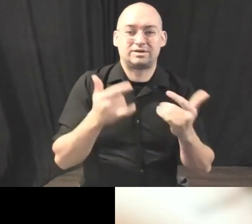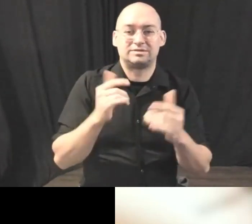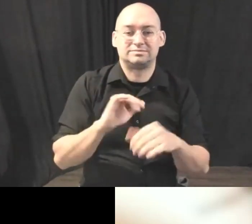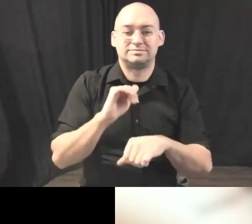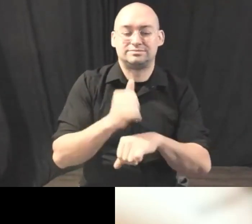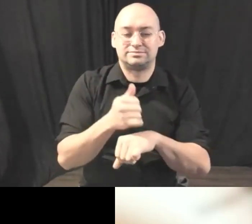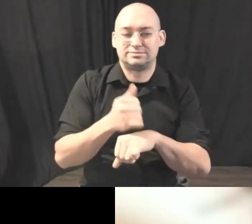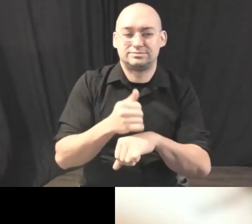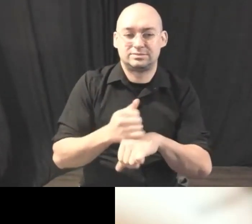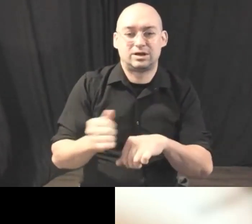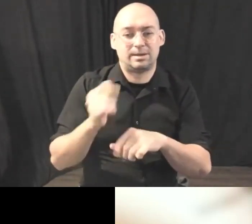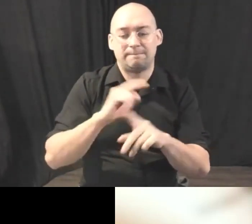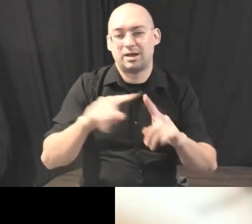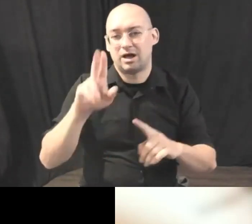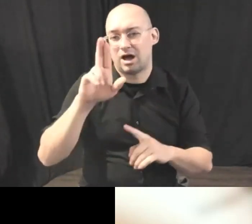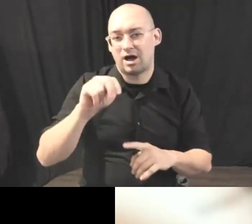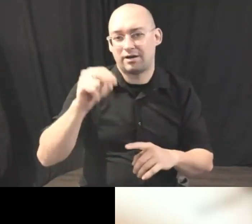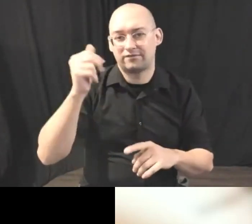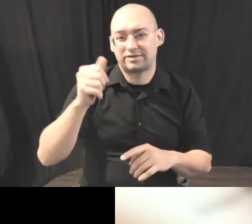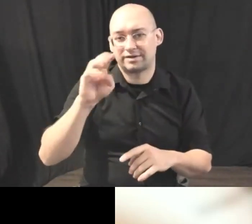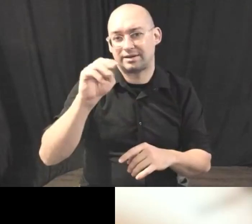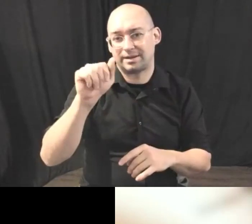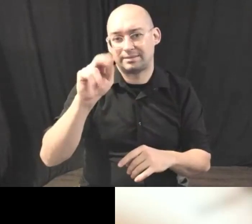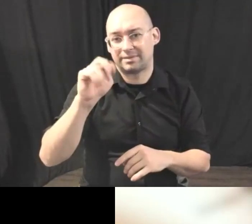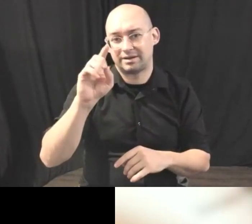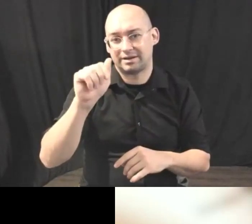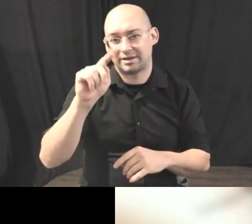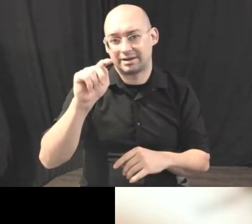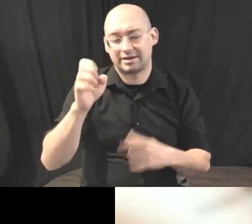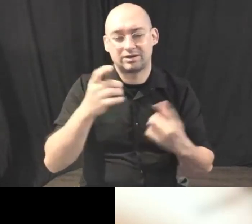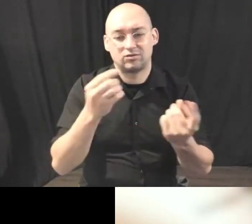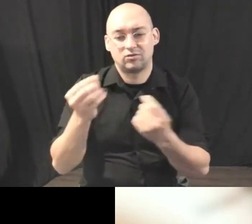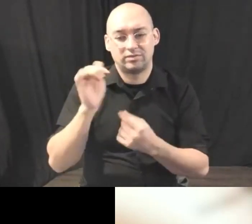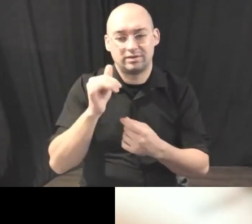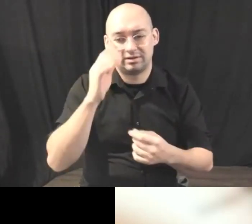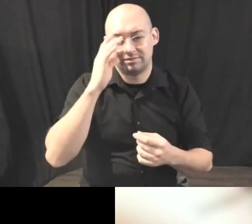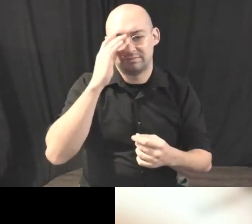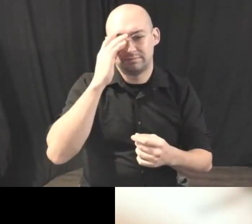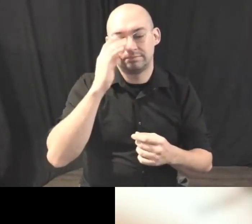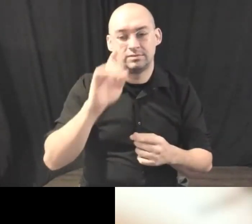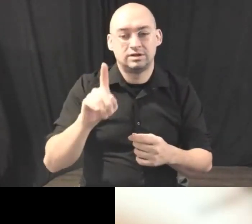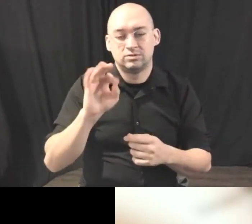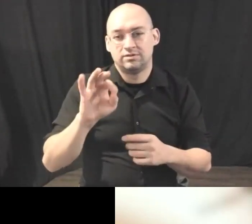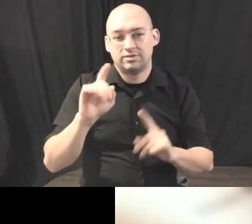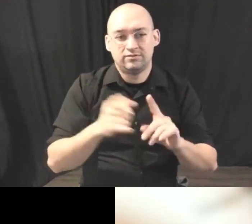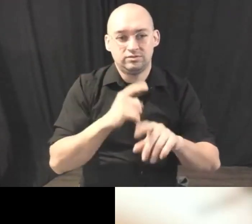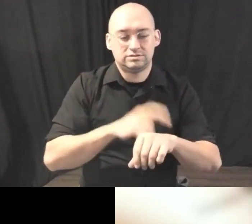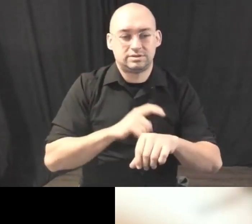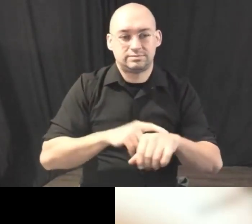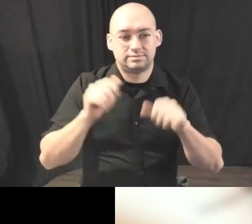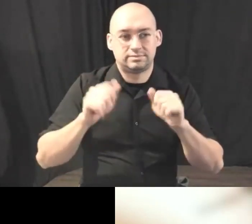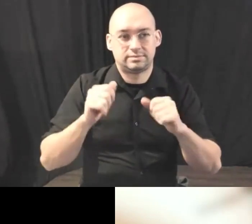unfunded mandate to do diversion and transition. This is probably one of the first times they've really been able to do it as a result